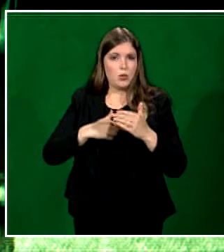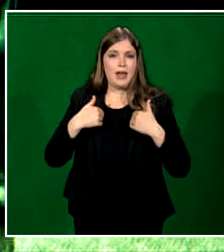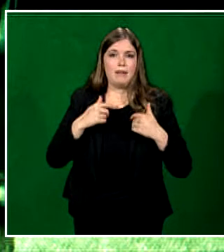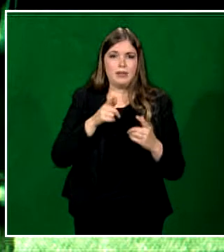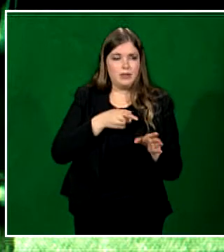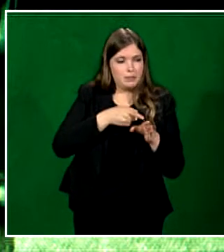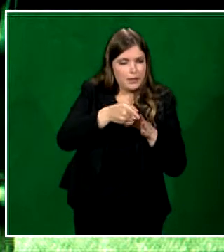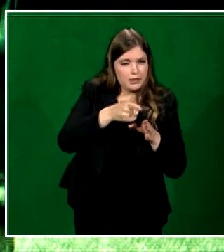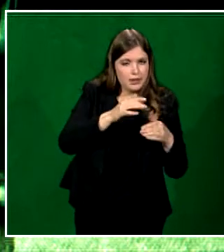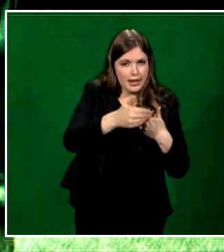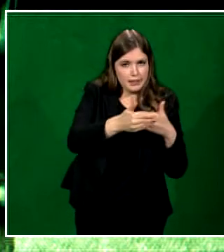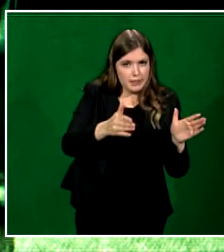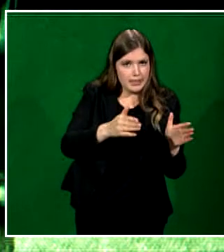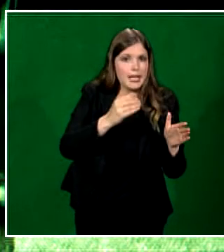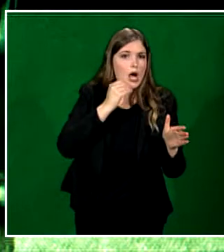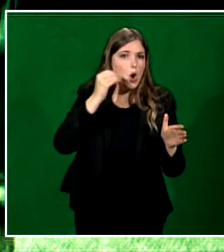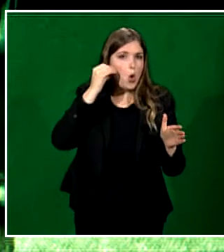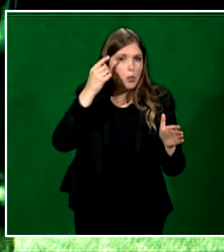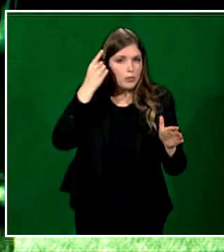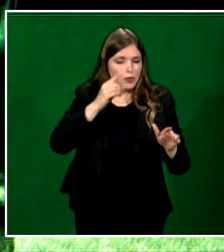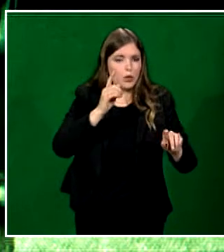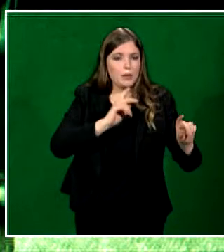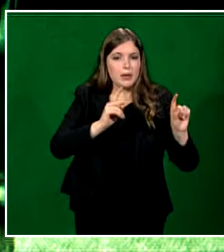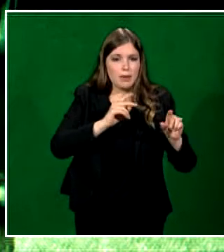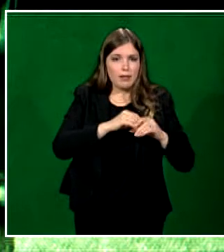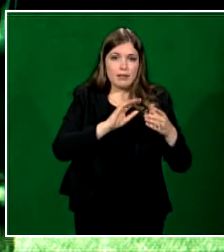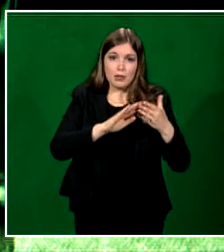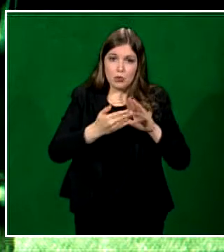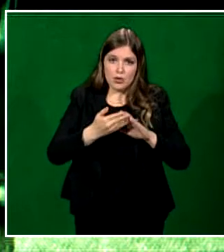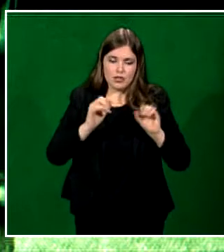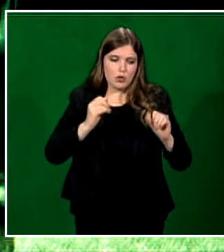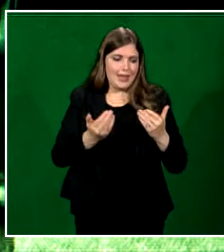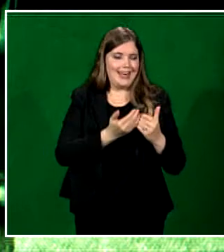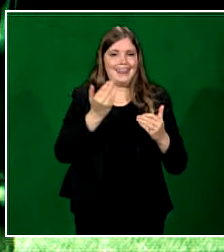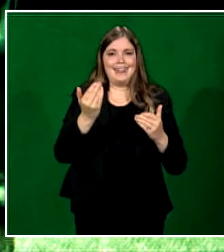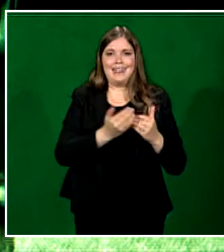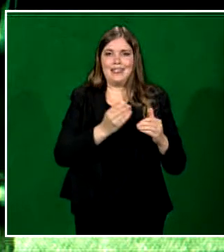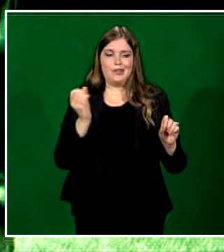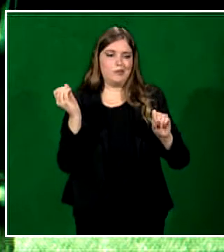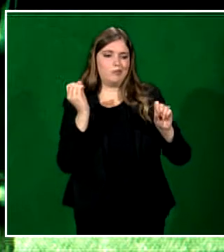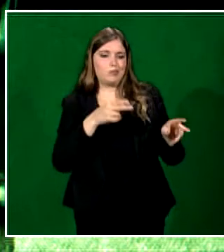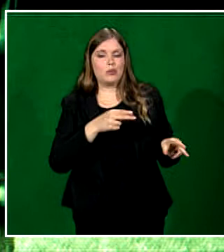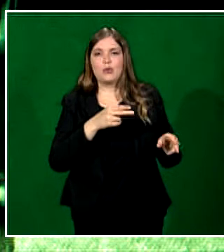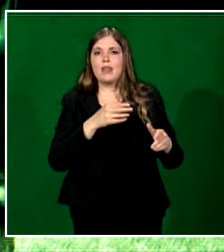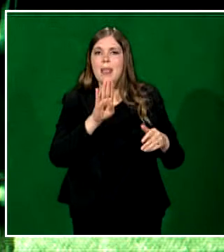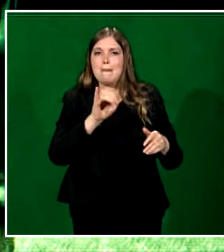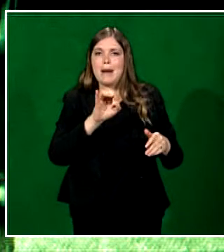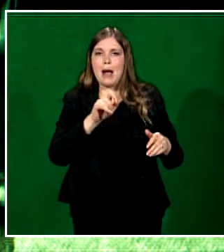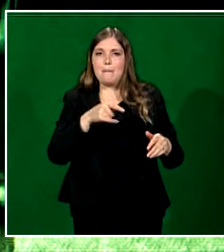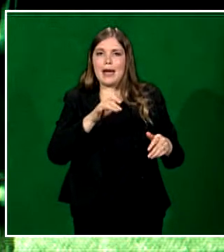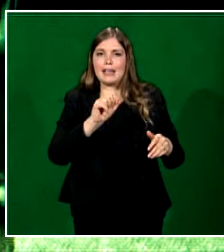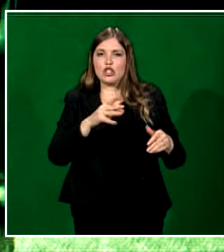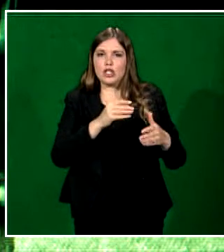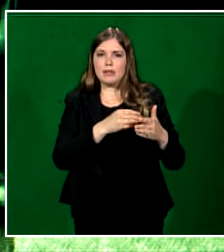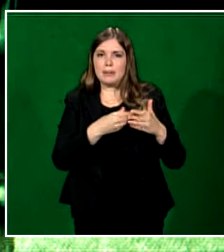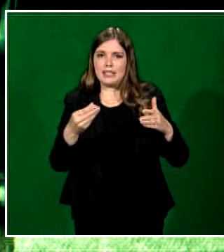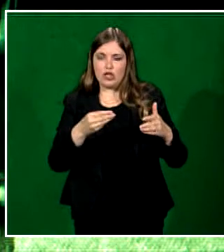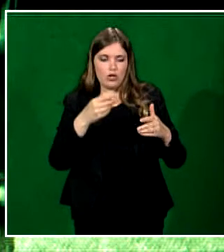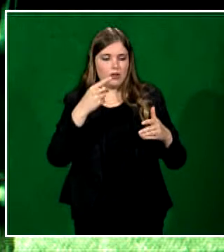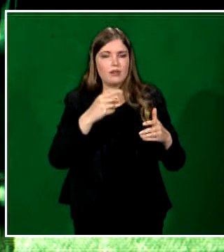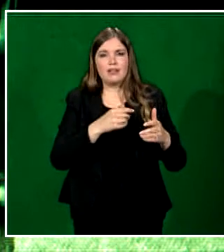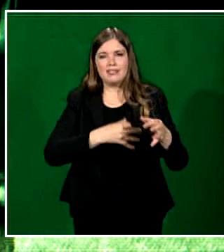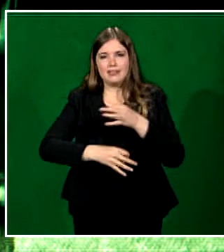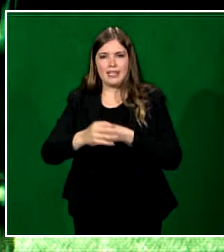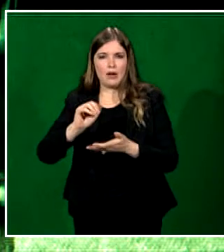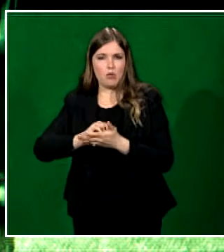at the halls of residences, where the university community can effectively dispose of the biopackaging material as waste for Hya